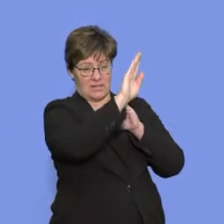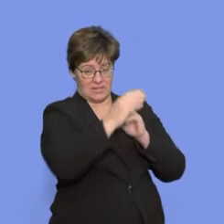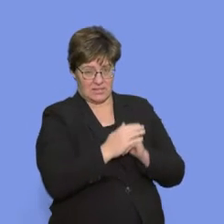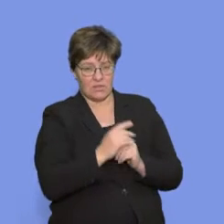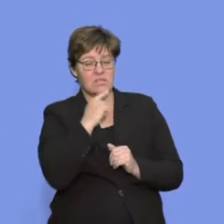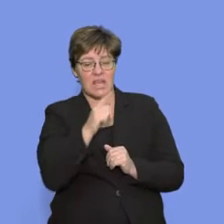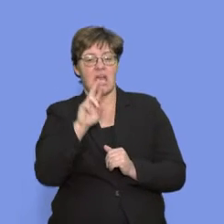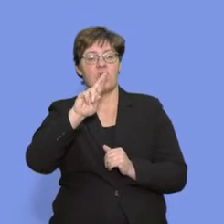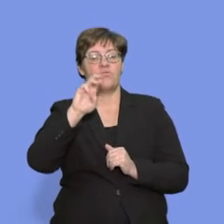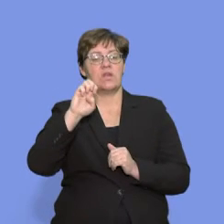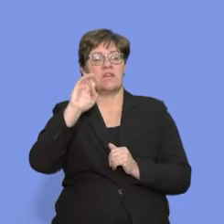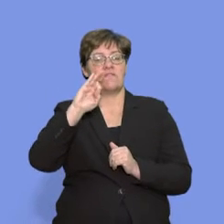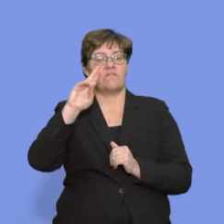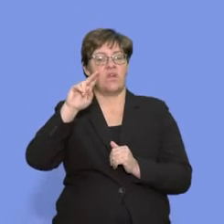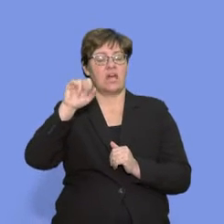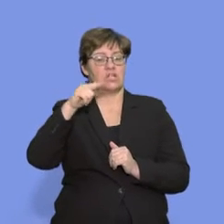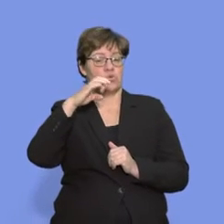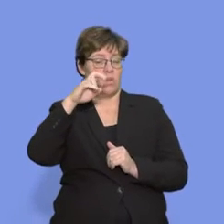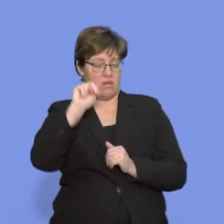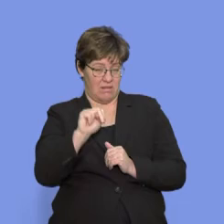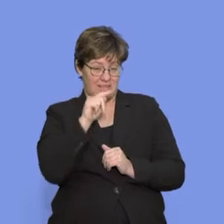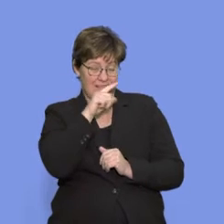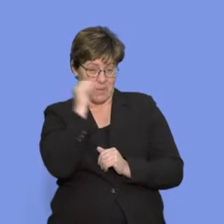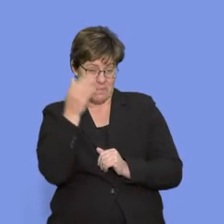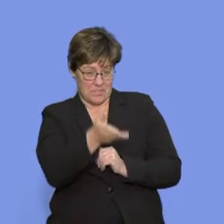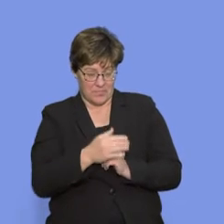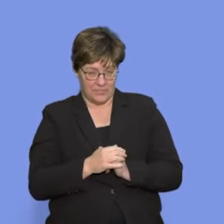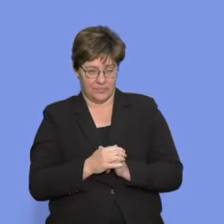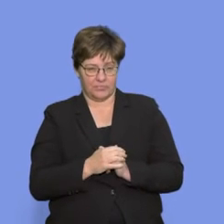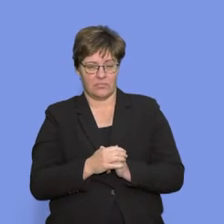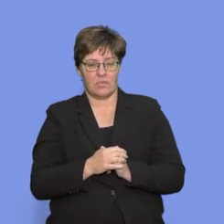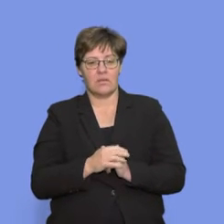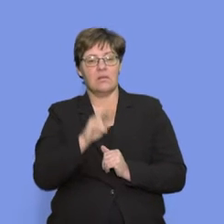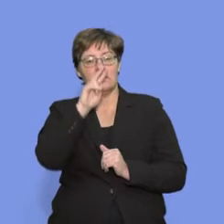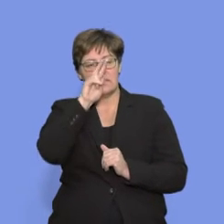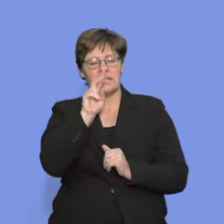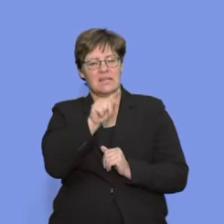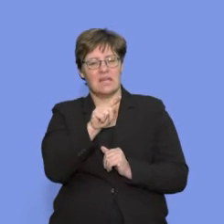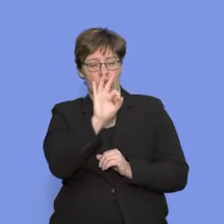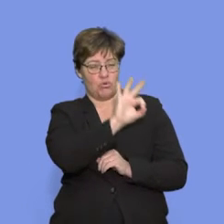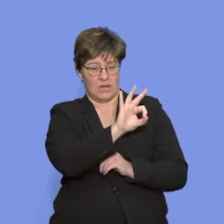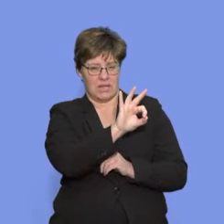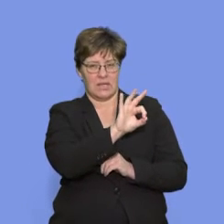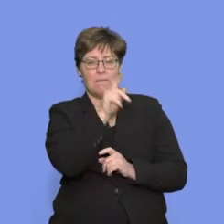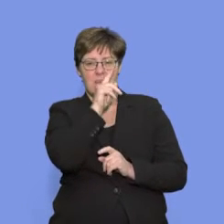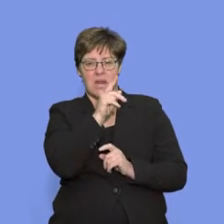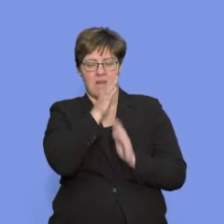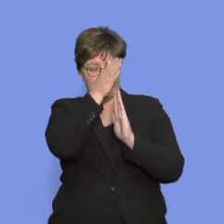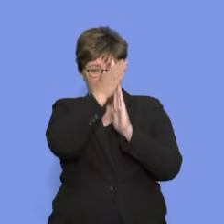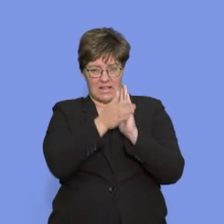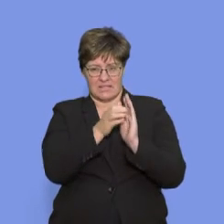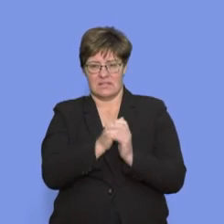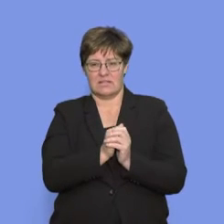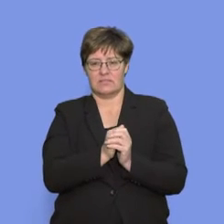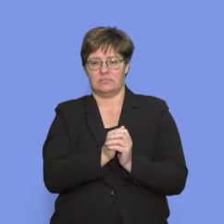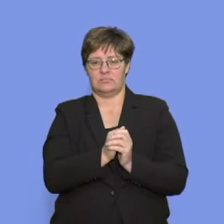about refraction of light, right? So, if you look at these three lenses, you'll see this one is very flat, and this